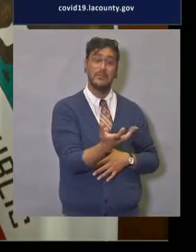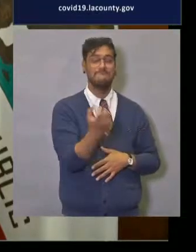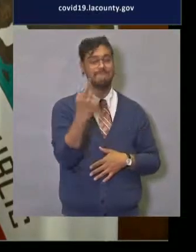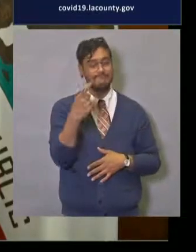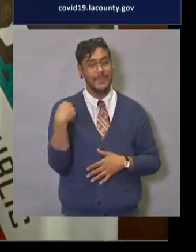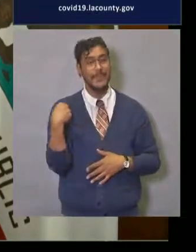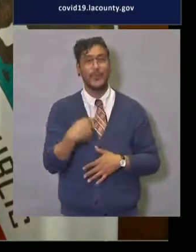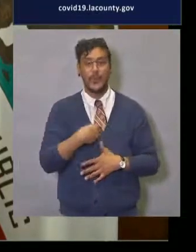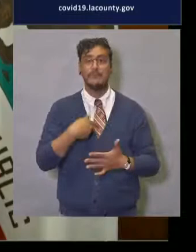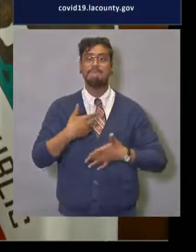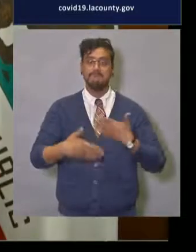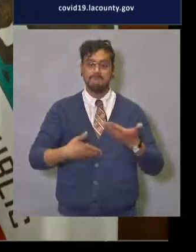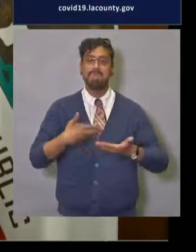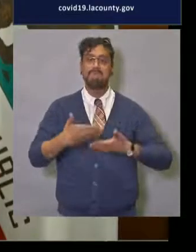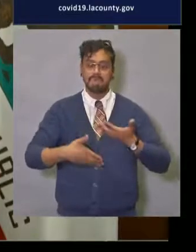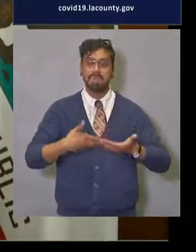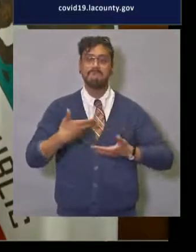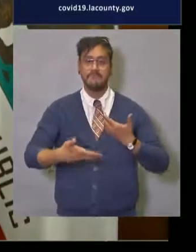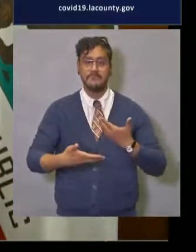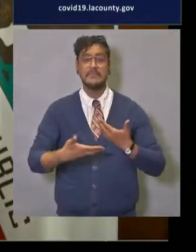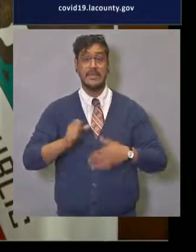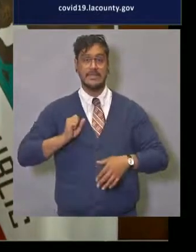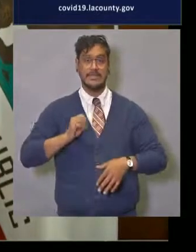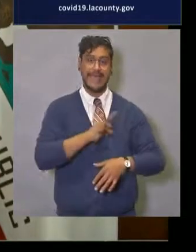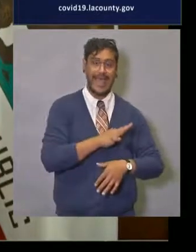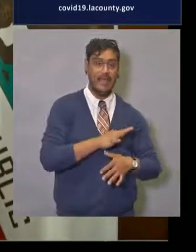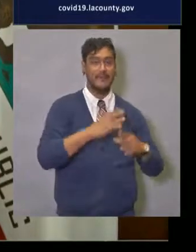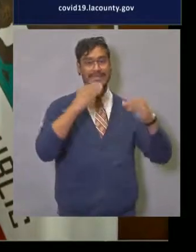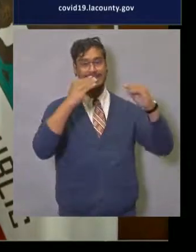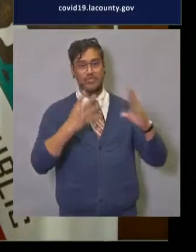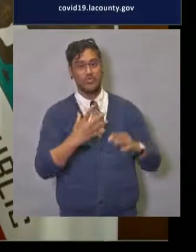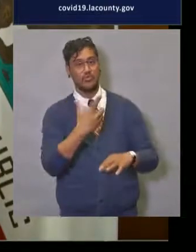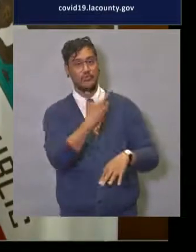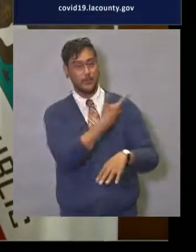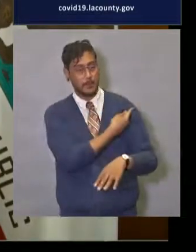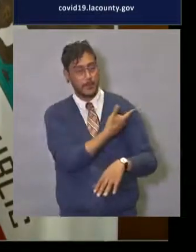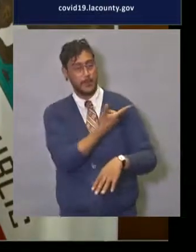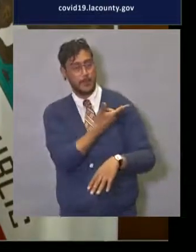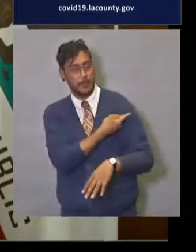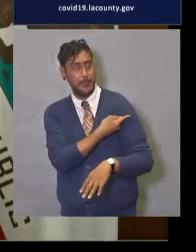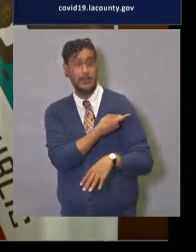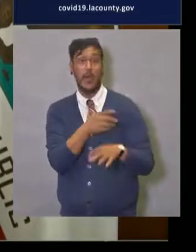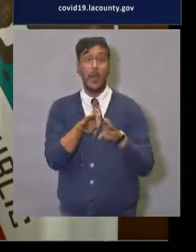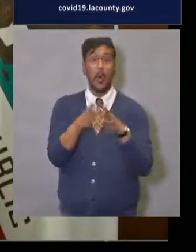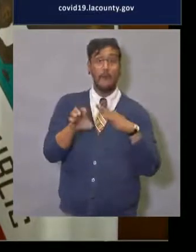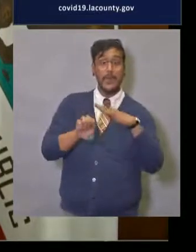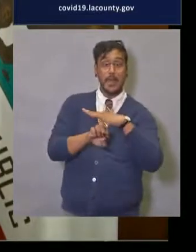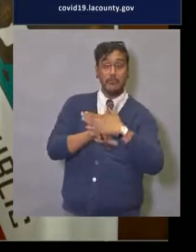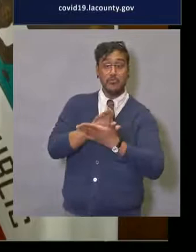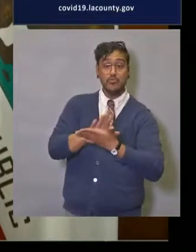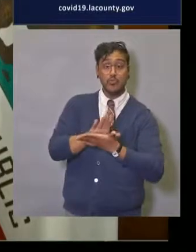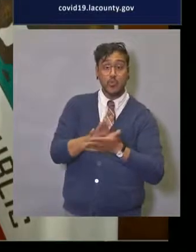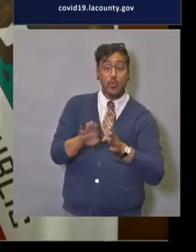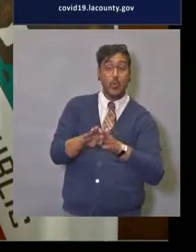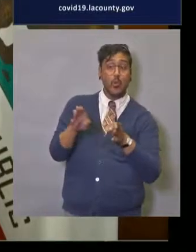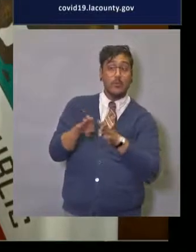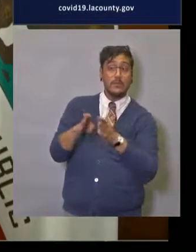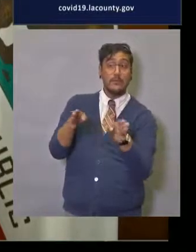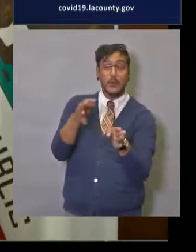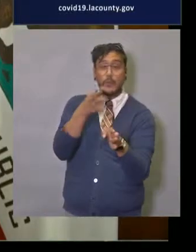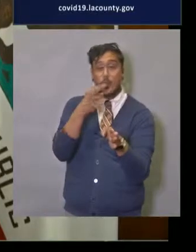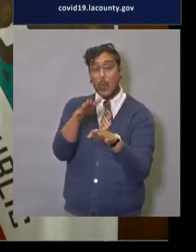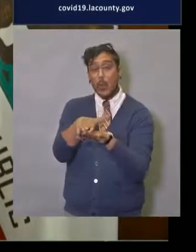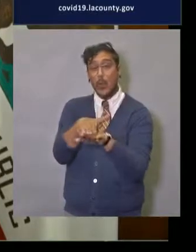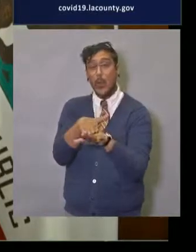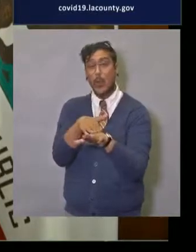forward, vaccinating our school staff and beginning to reopen our elementary schools, I'm committed to ensuring our